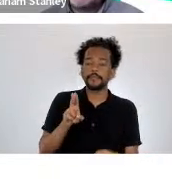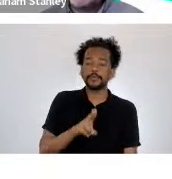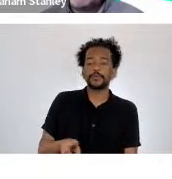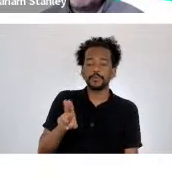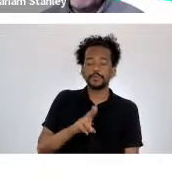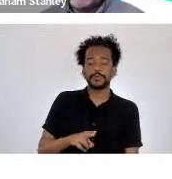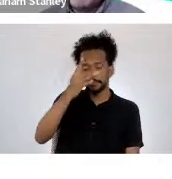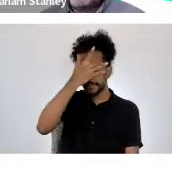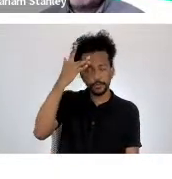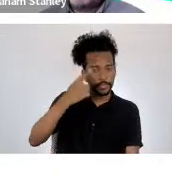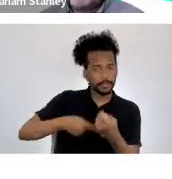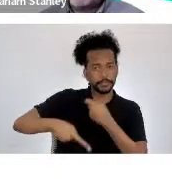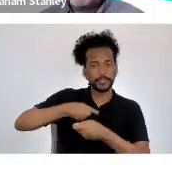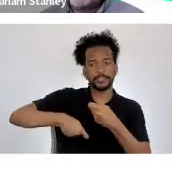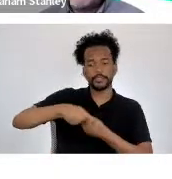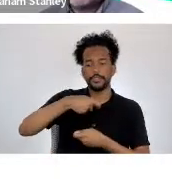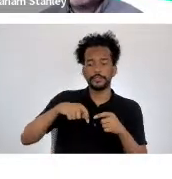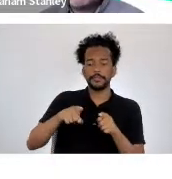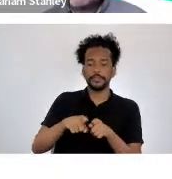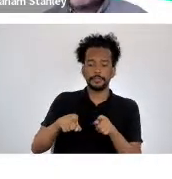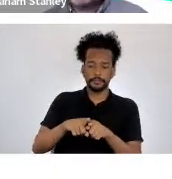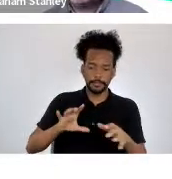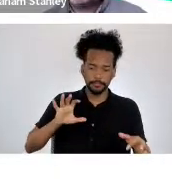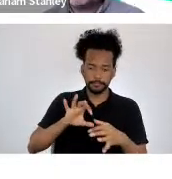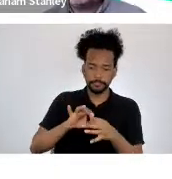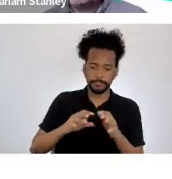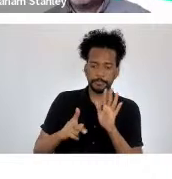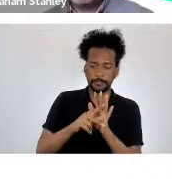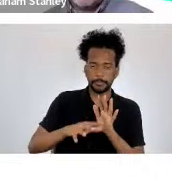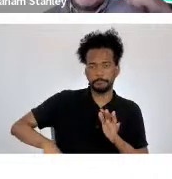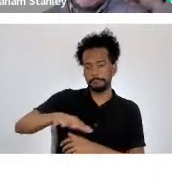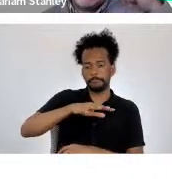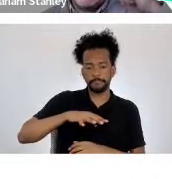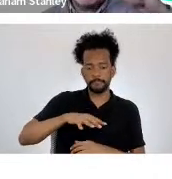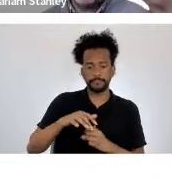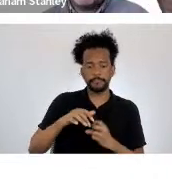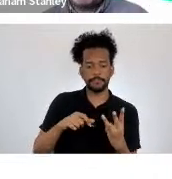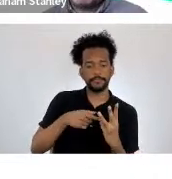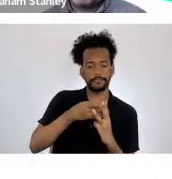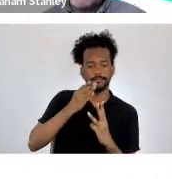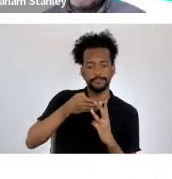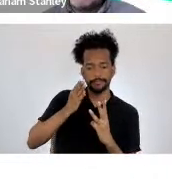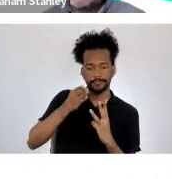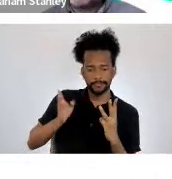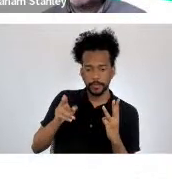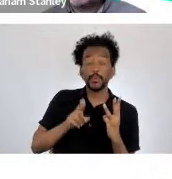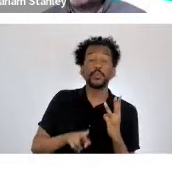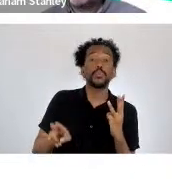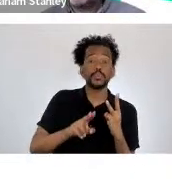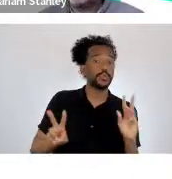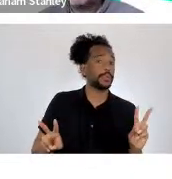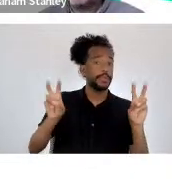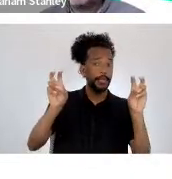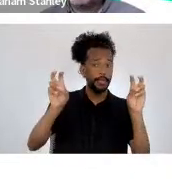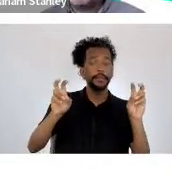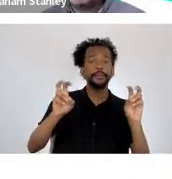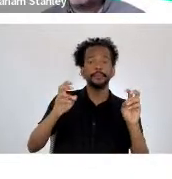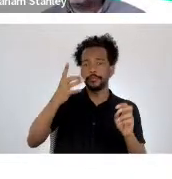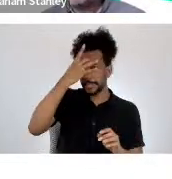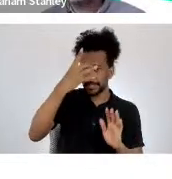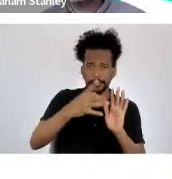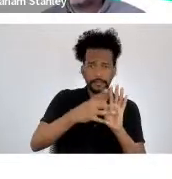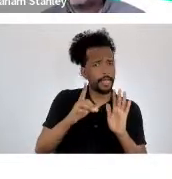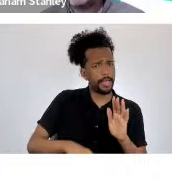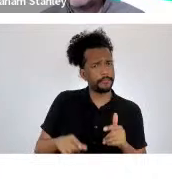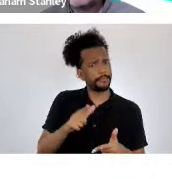data. But it's important to acknowledge that the use of the term AI is very problematic, as it's used to refer to